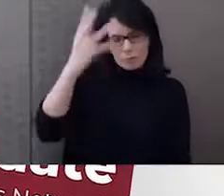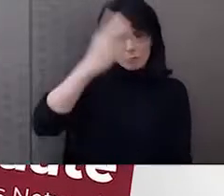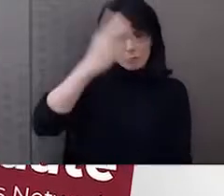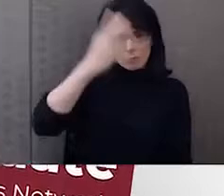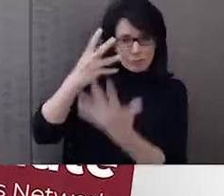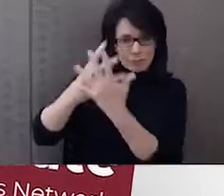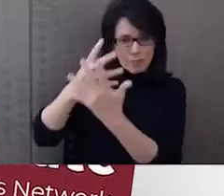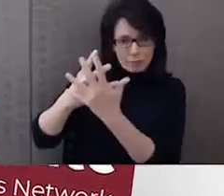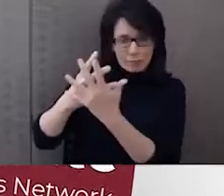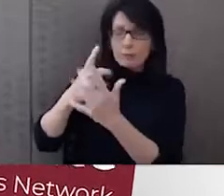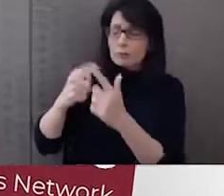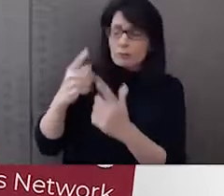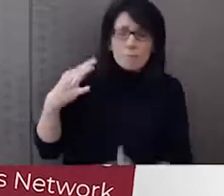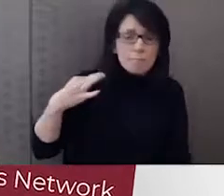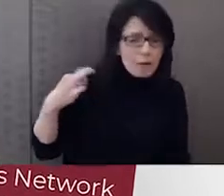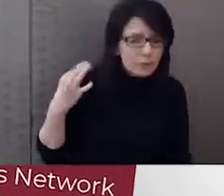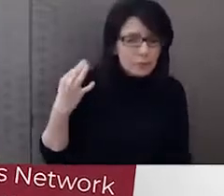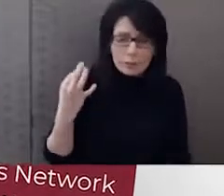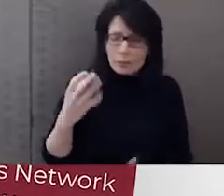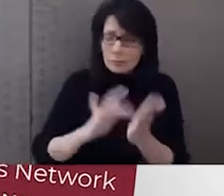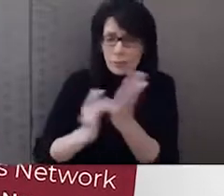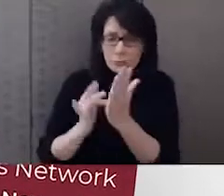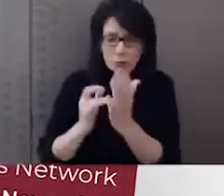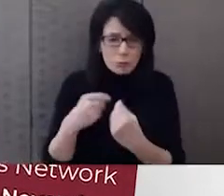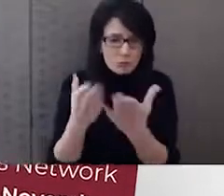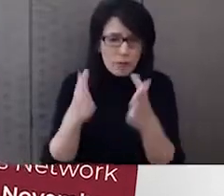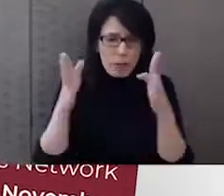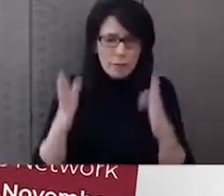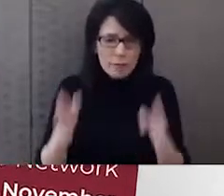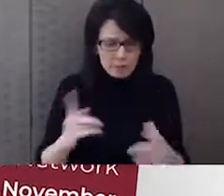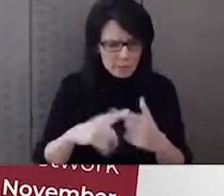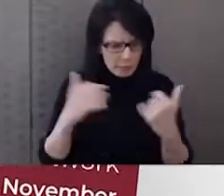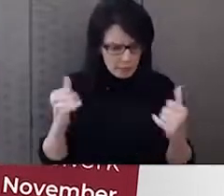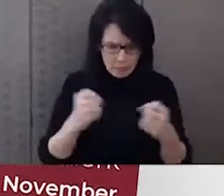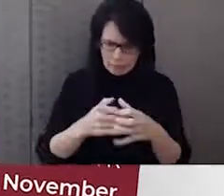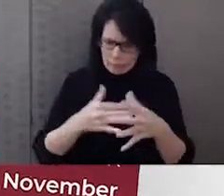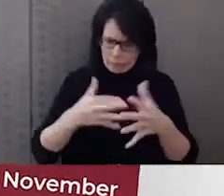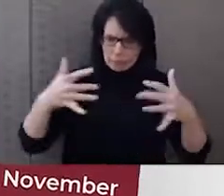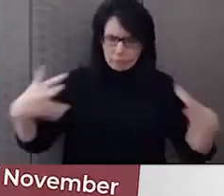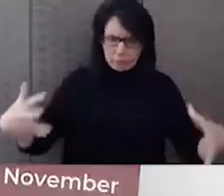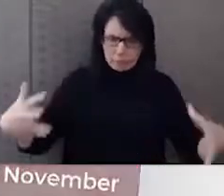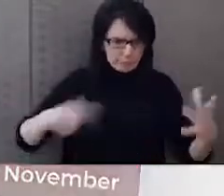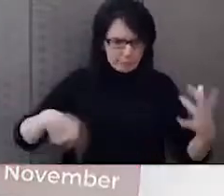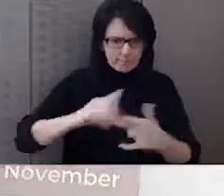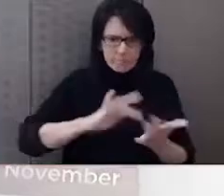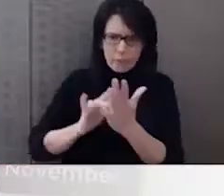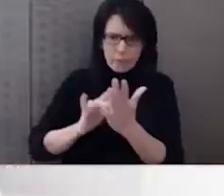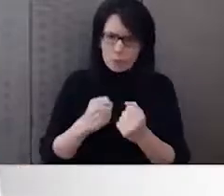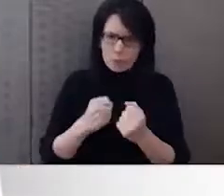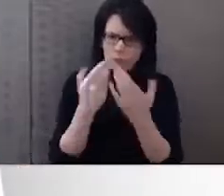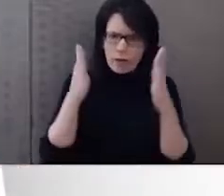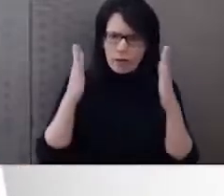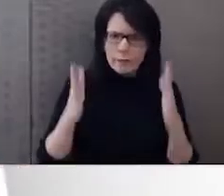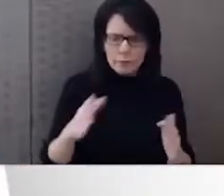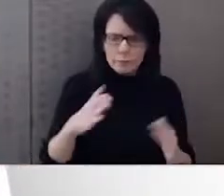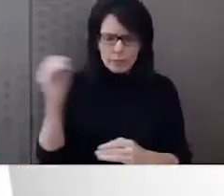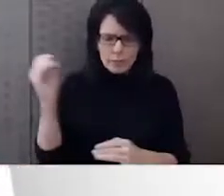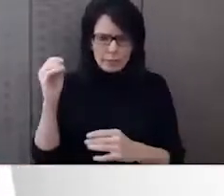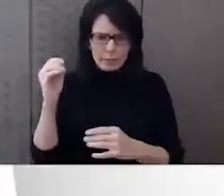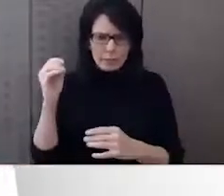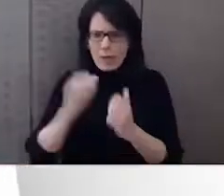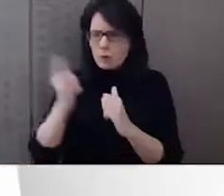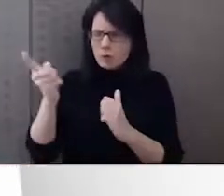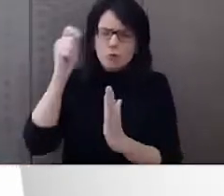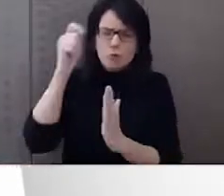volunteer medical providers, and really built this network that trained clinicians in how to write medical advocacy letters,